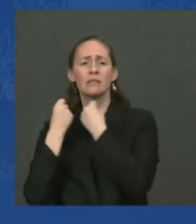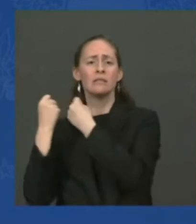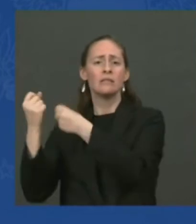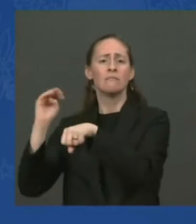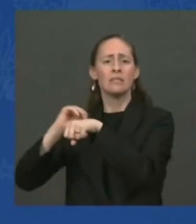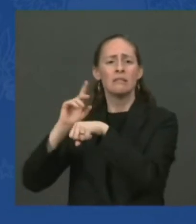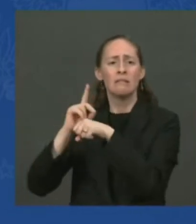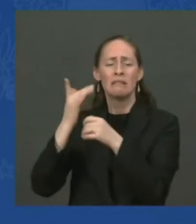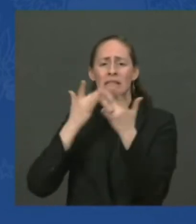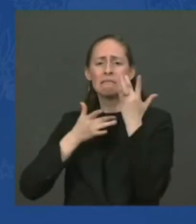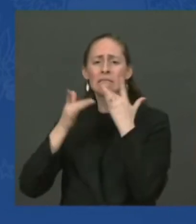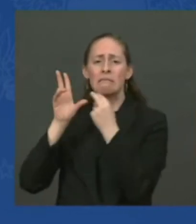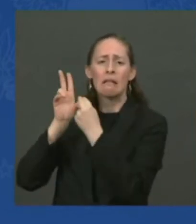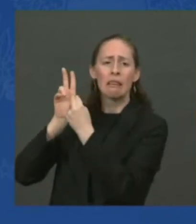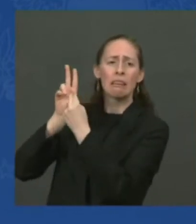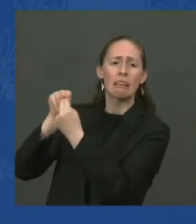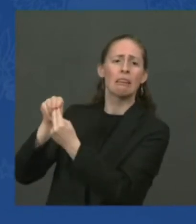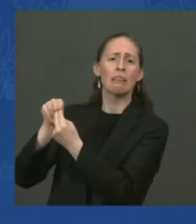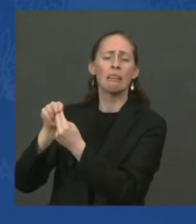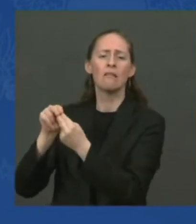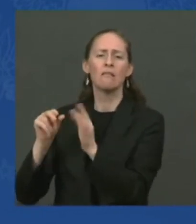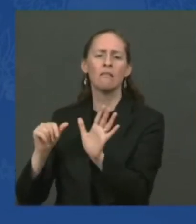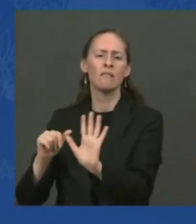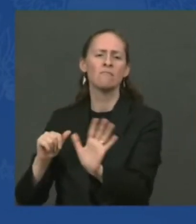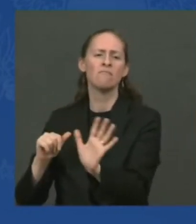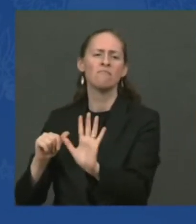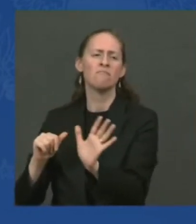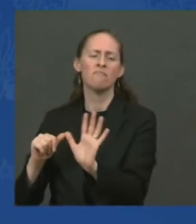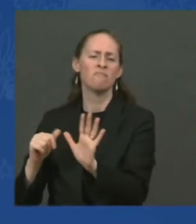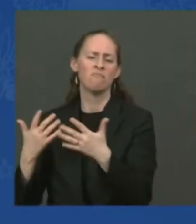homework. That's over. And folks,